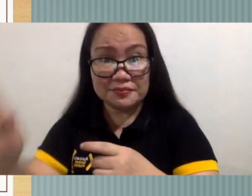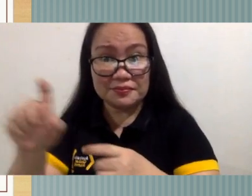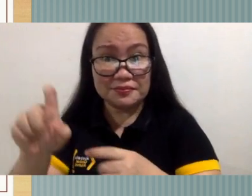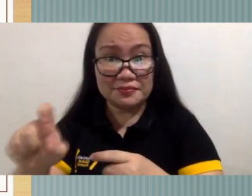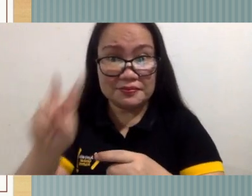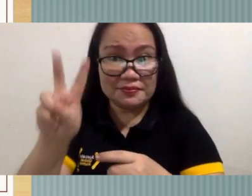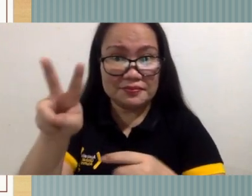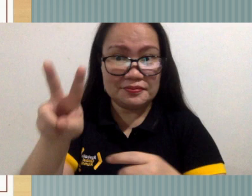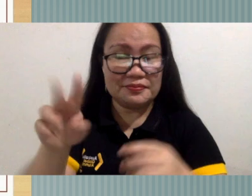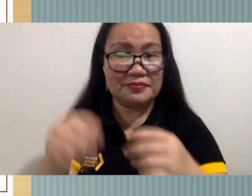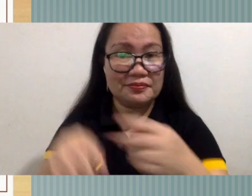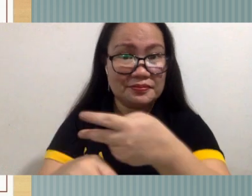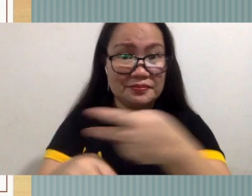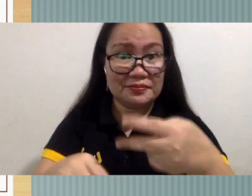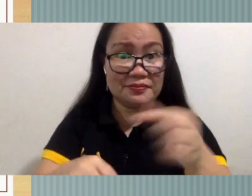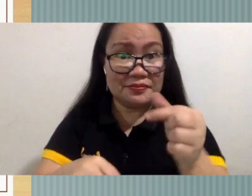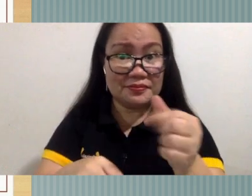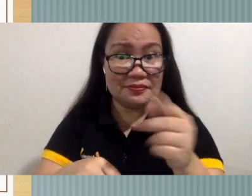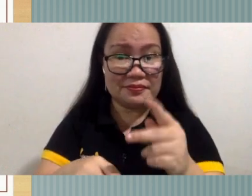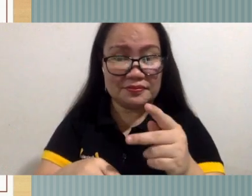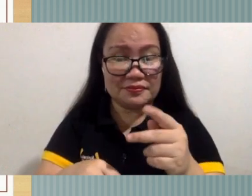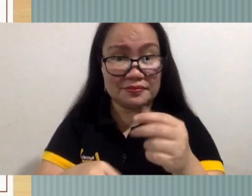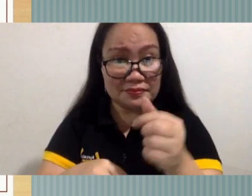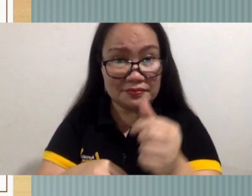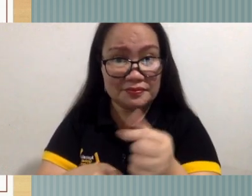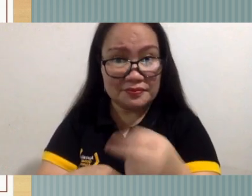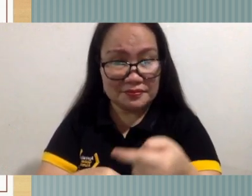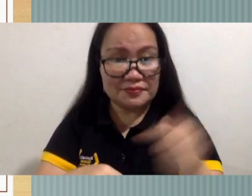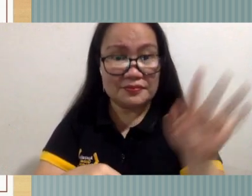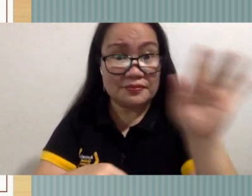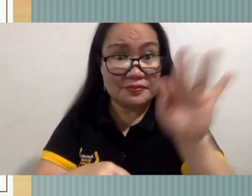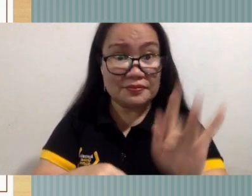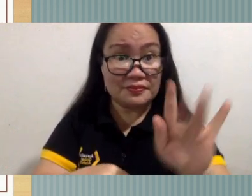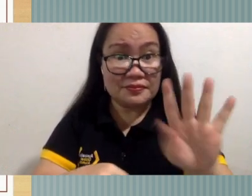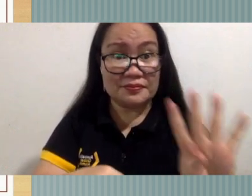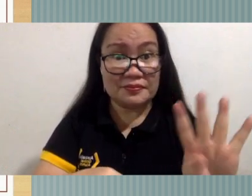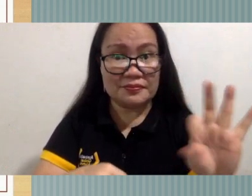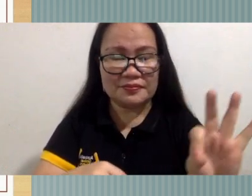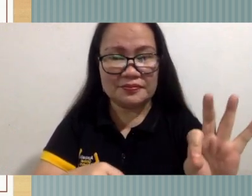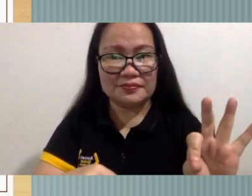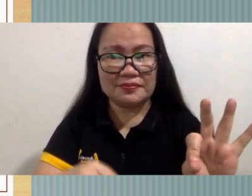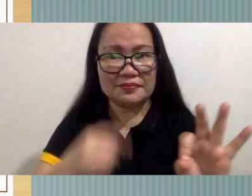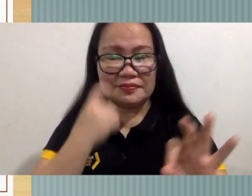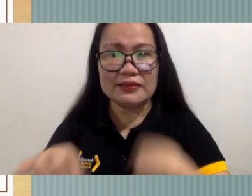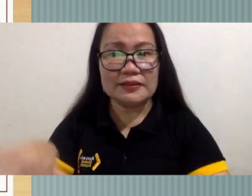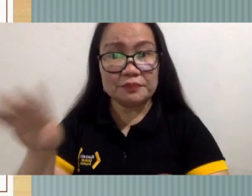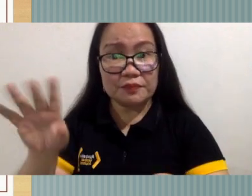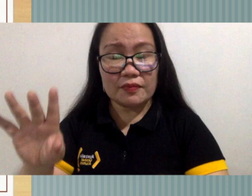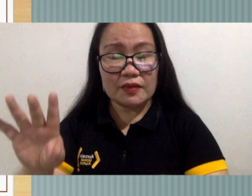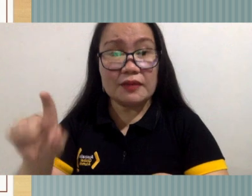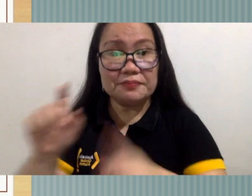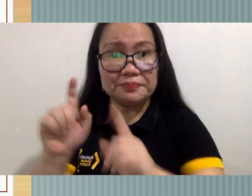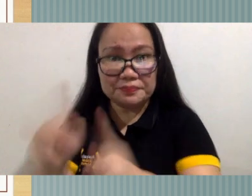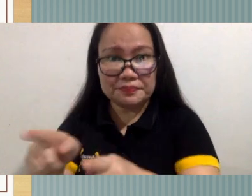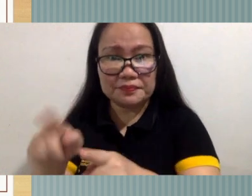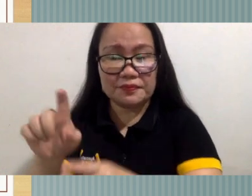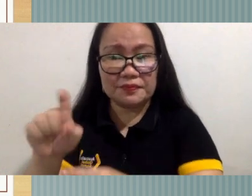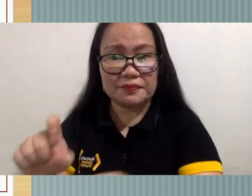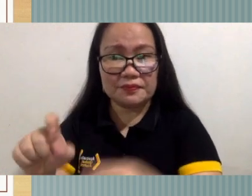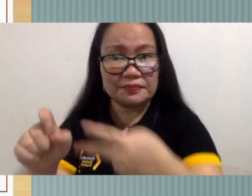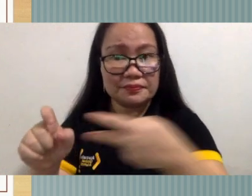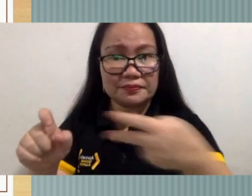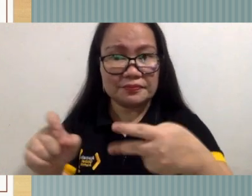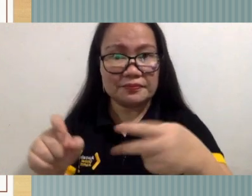or negative square root of 49. So, next step, get the square root of x squared. So, we have x.